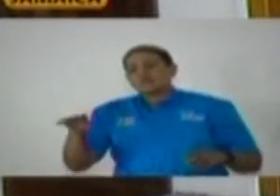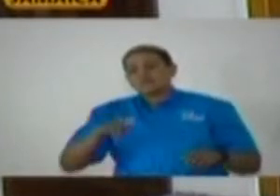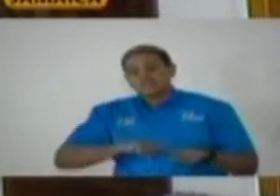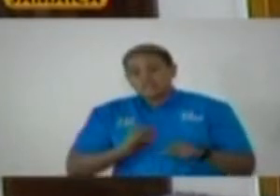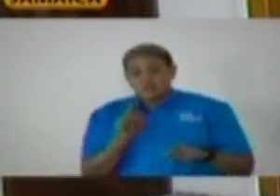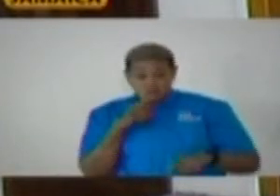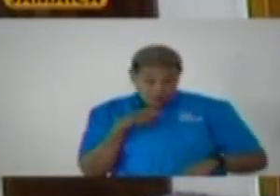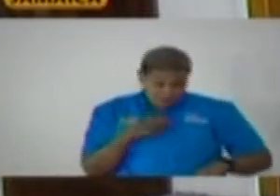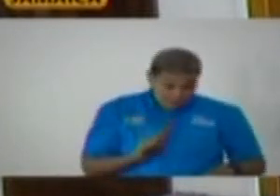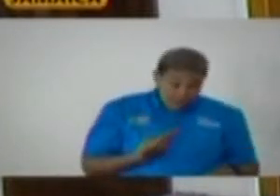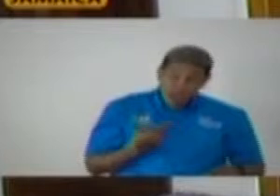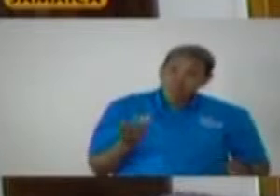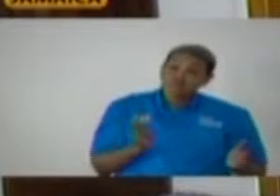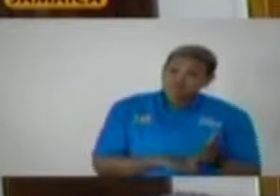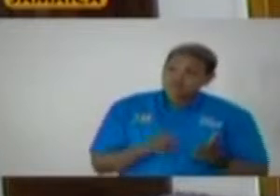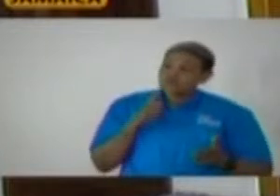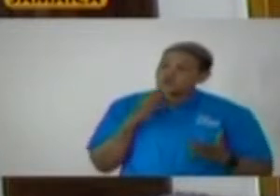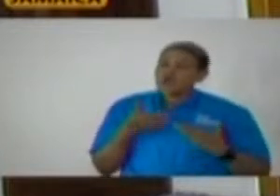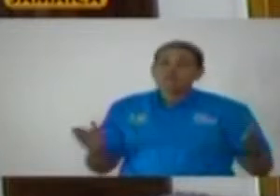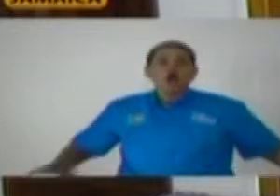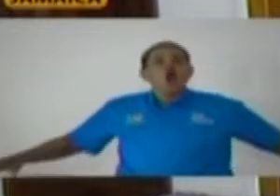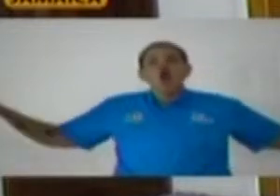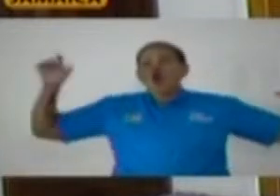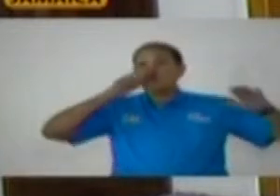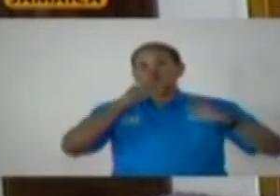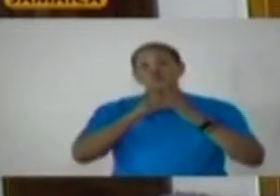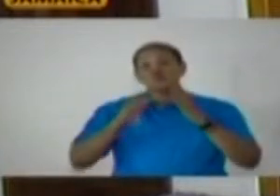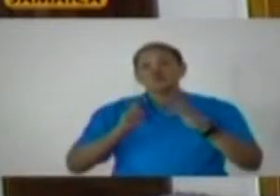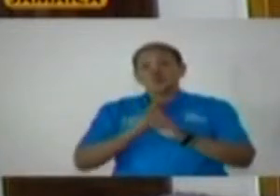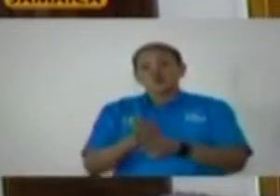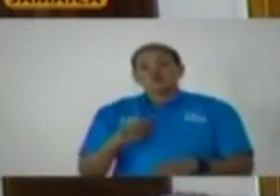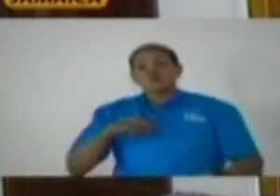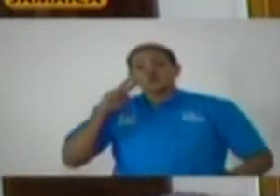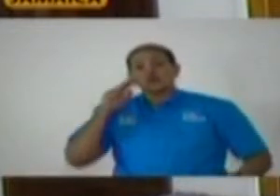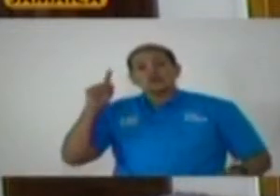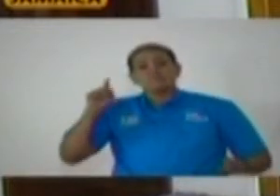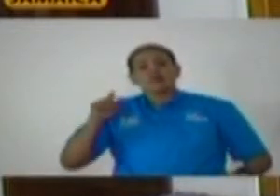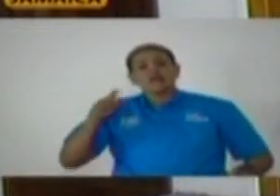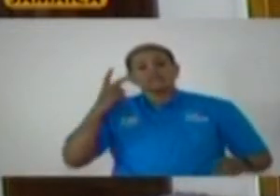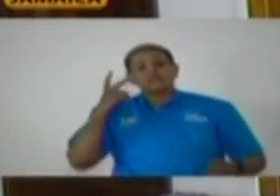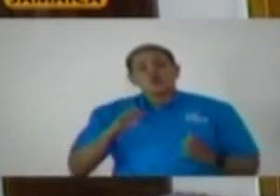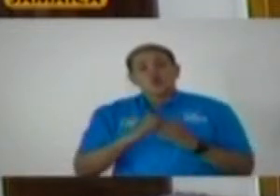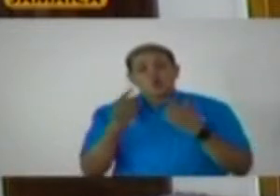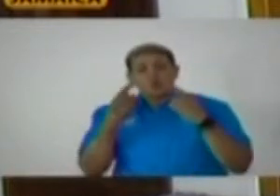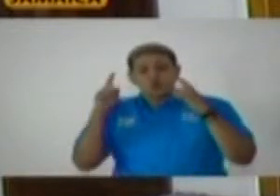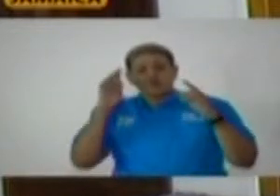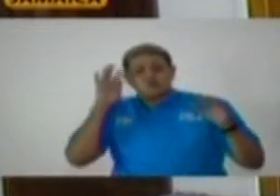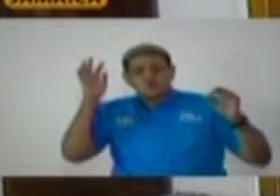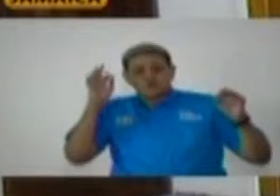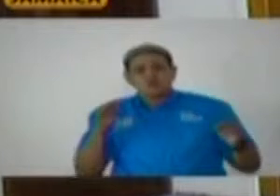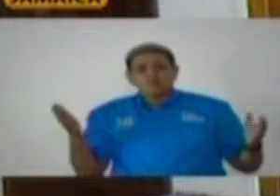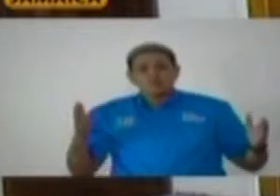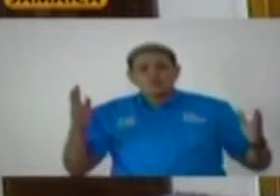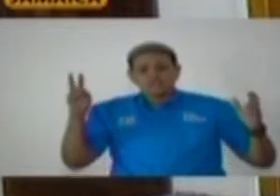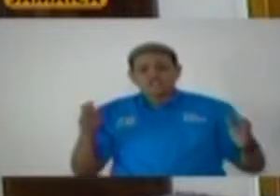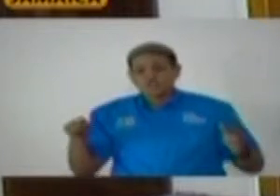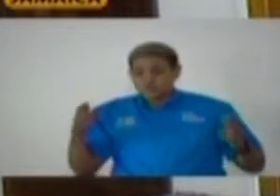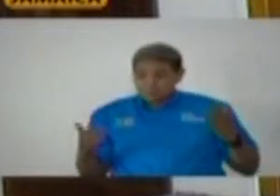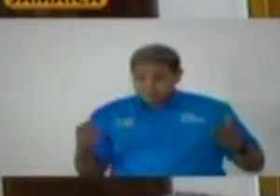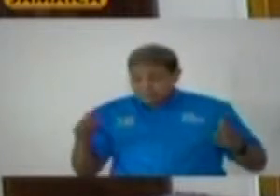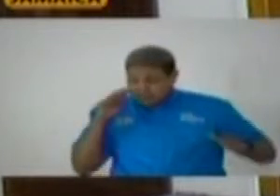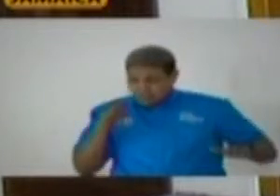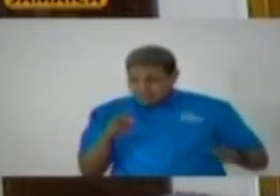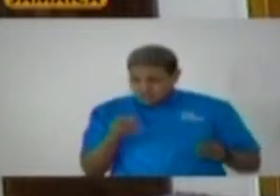with the part things, let us expand it. Let us even look at a pilot to see how it works, to determine what are the issues that you may need to